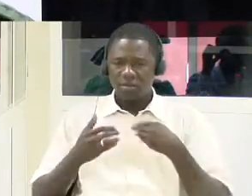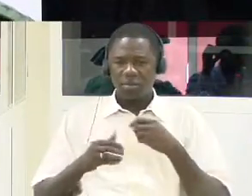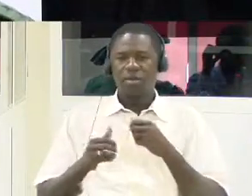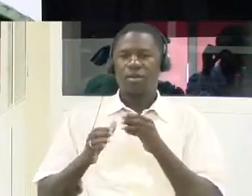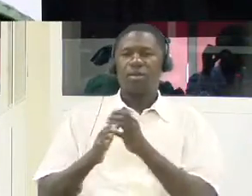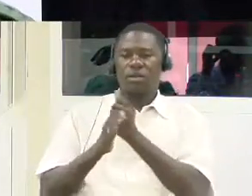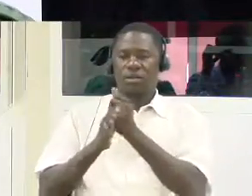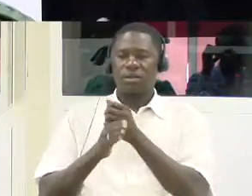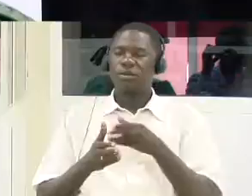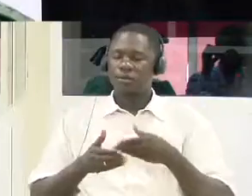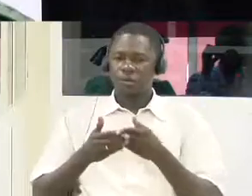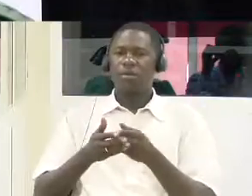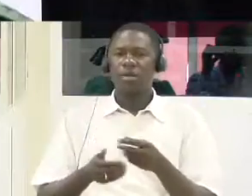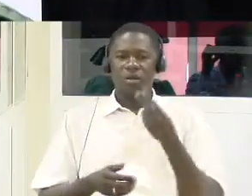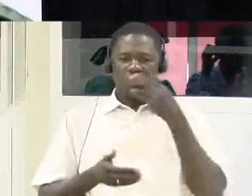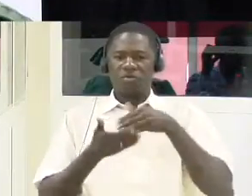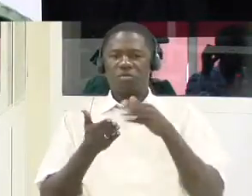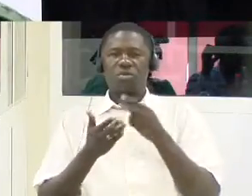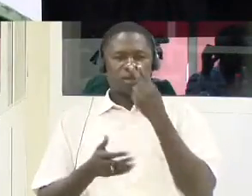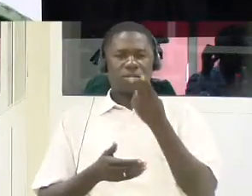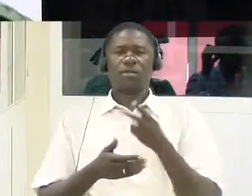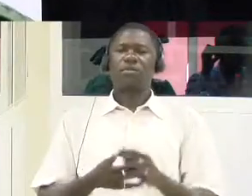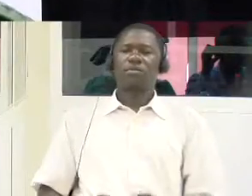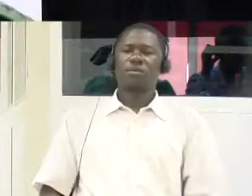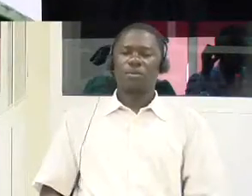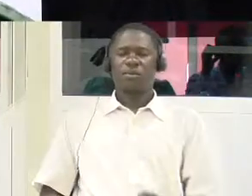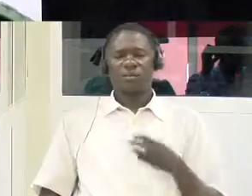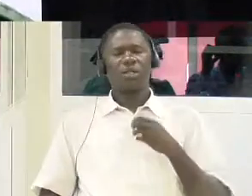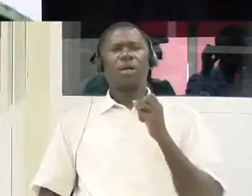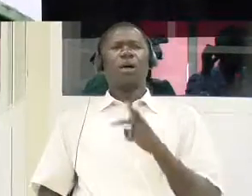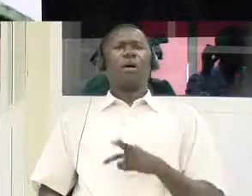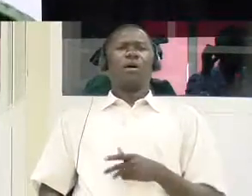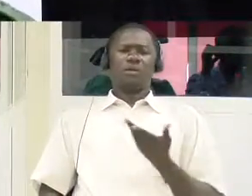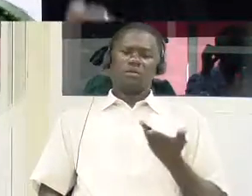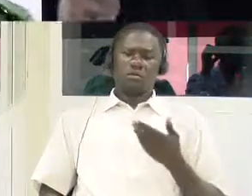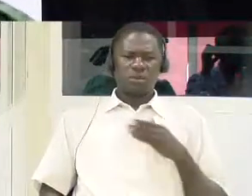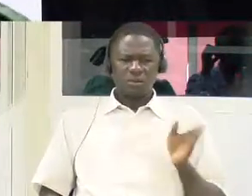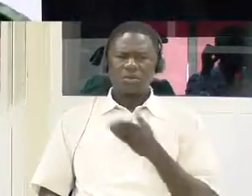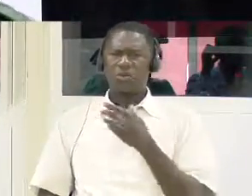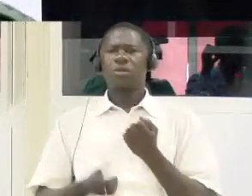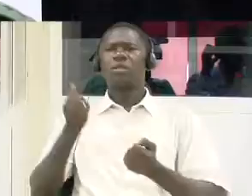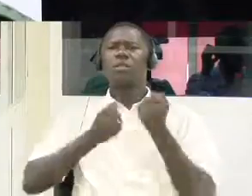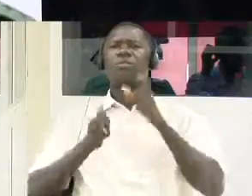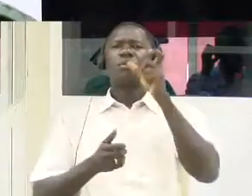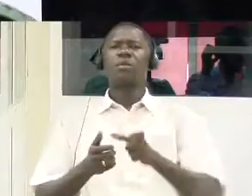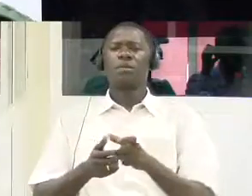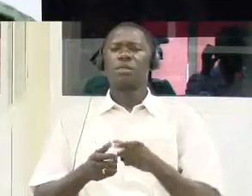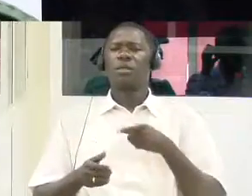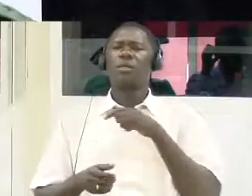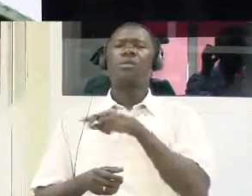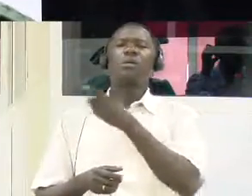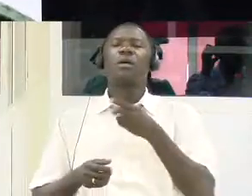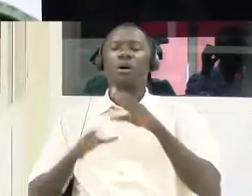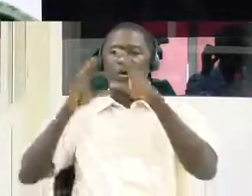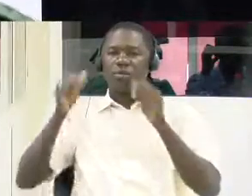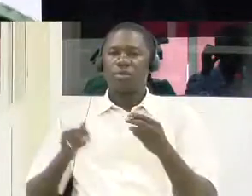There was football, and the tension was high in the camp. I say, let me go to the drivers, their office, to watch the match